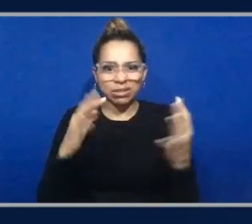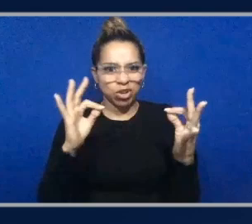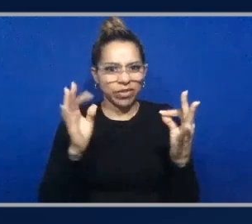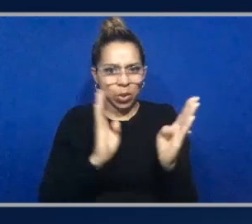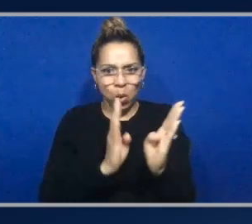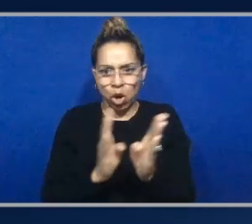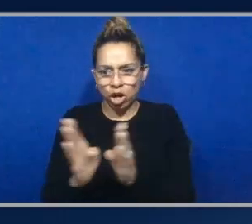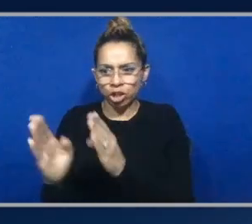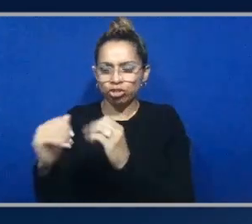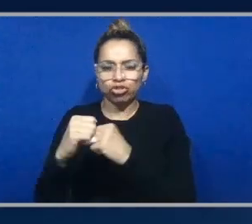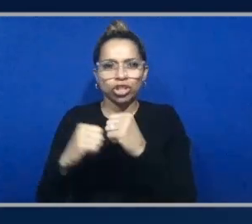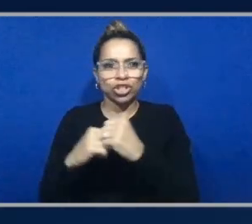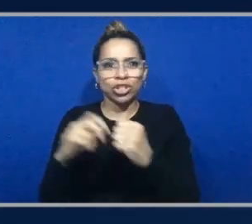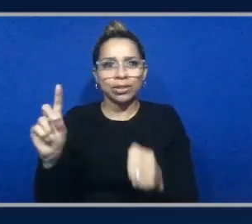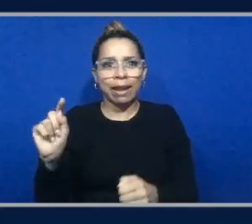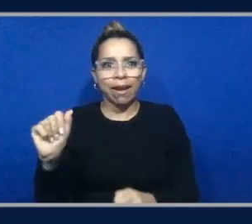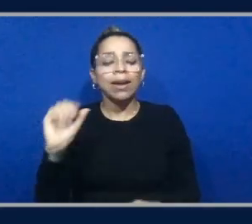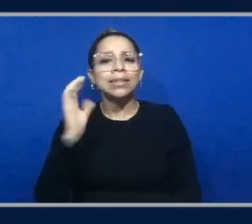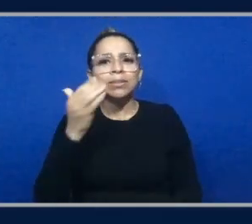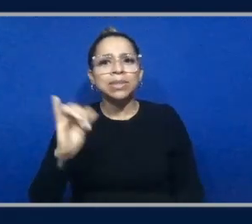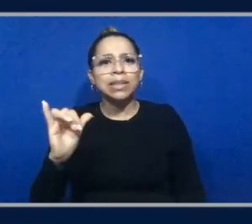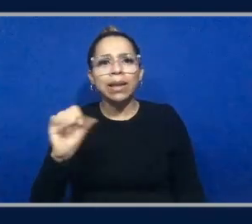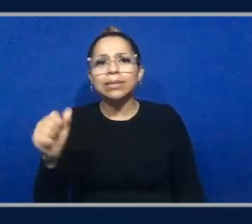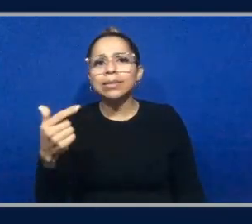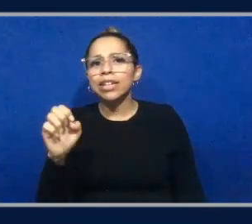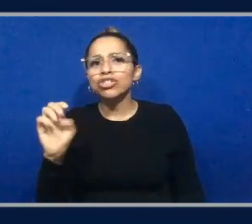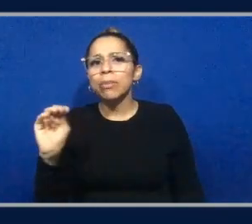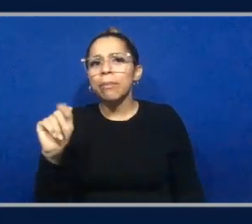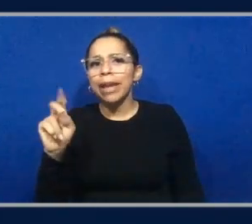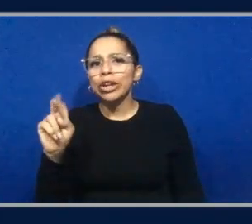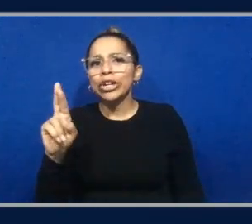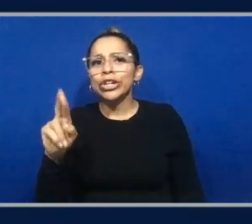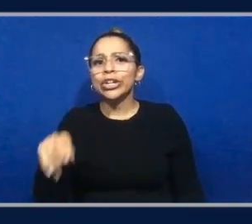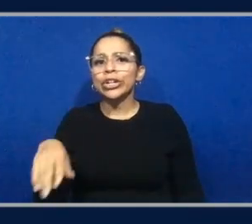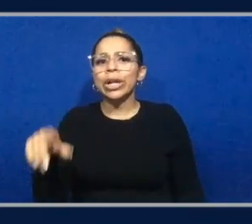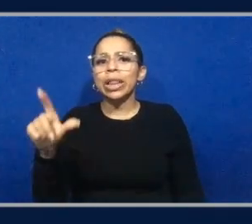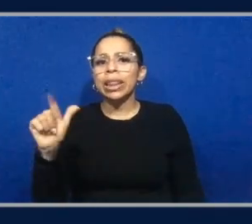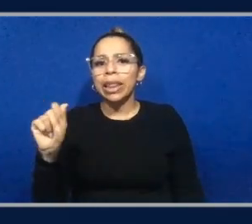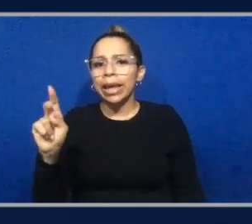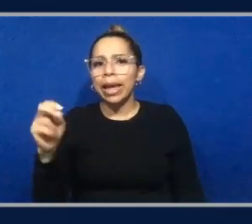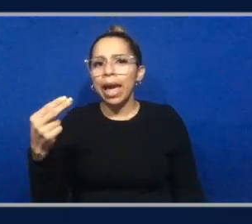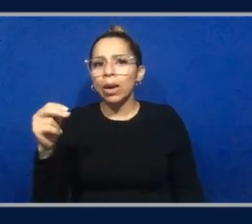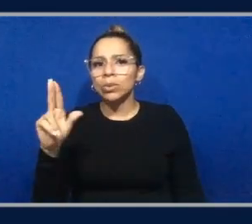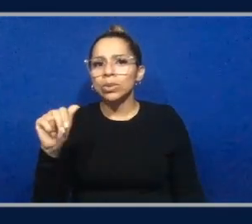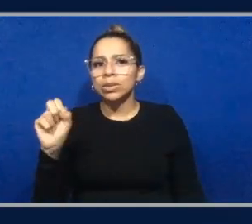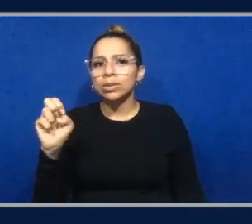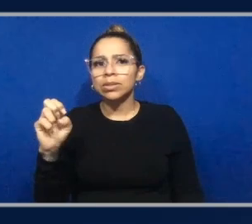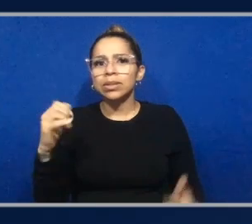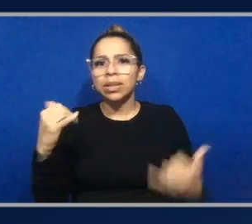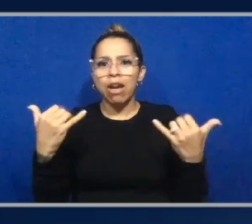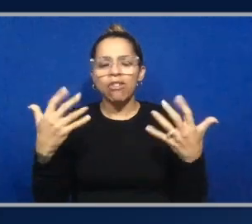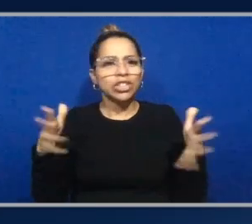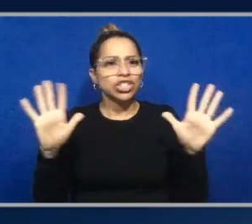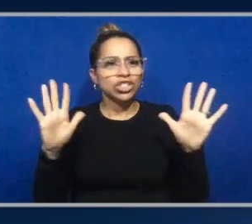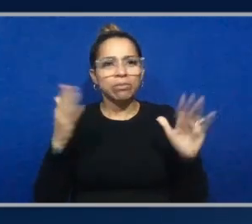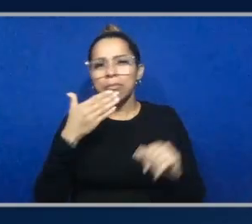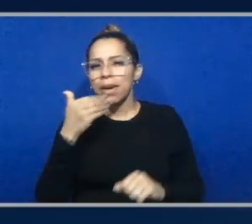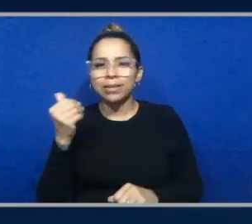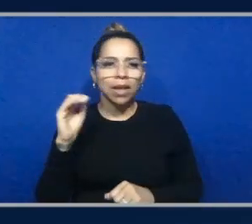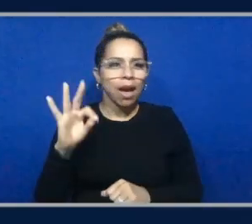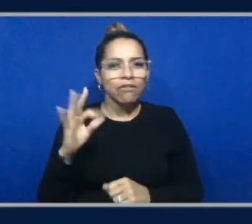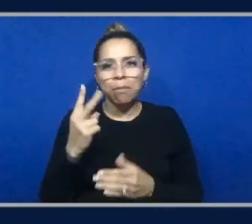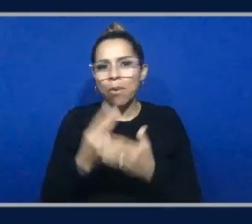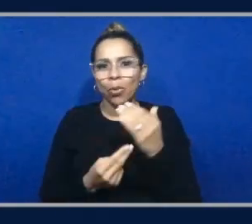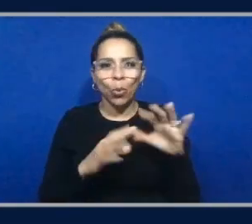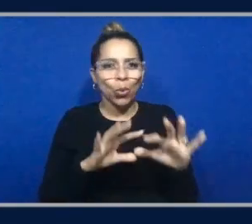SageMaker Lakehouse is going to allow you to have best of both worlds, bring them together. Can you explain? Yeah, so the